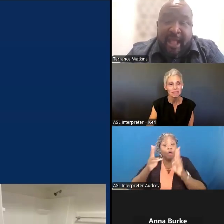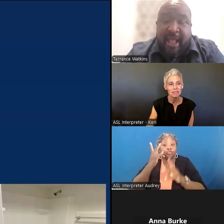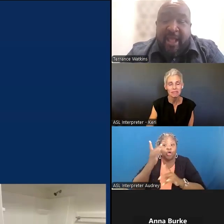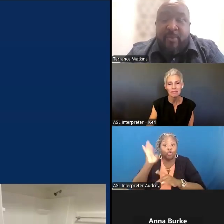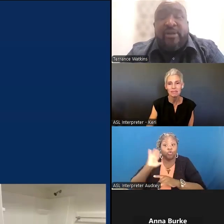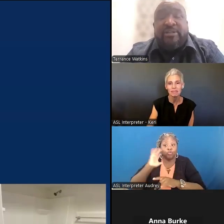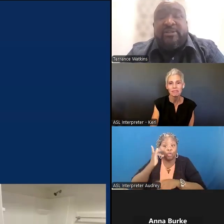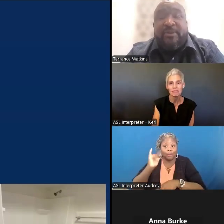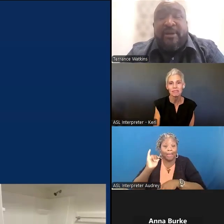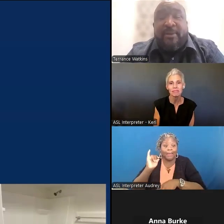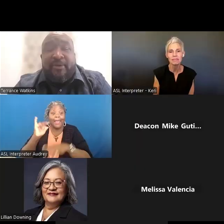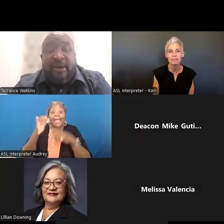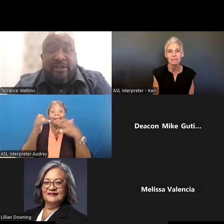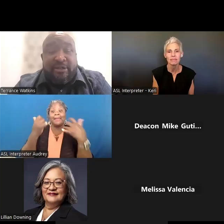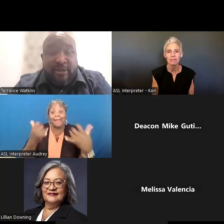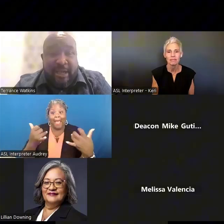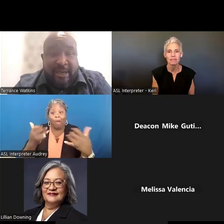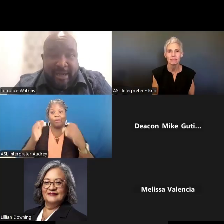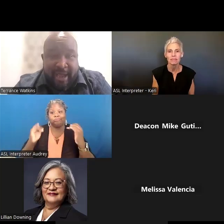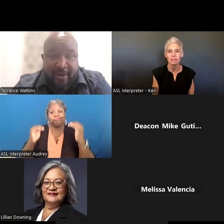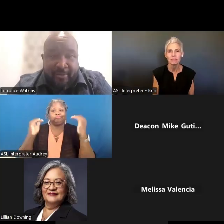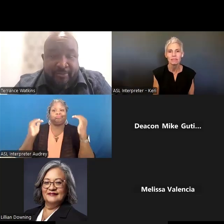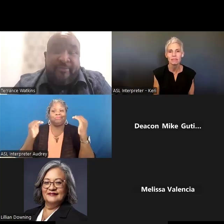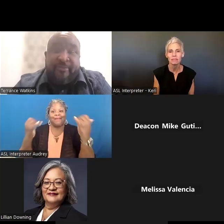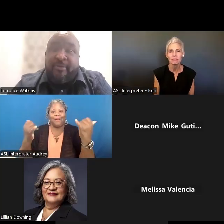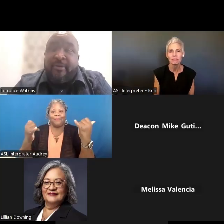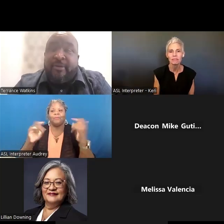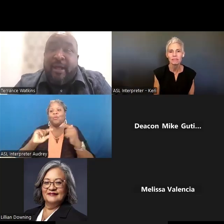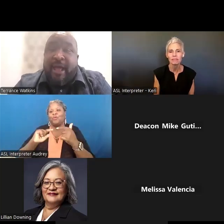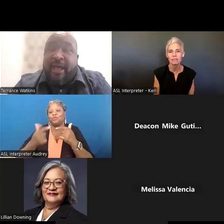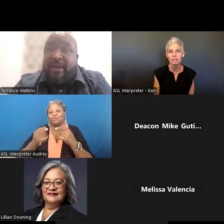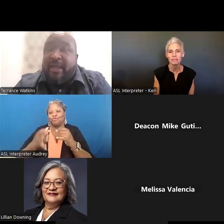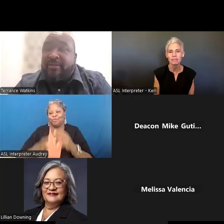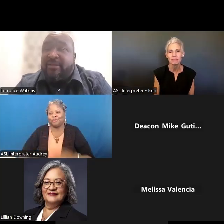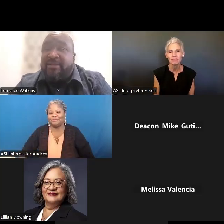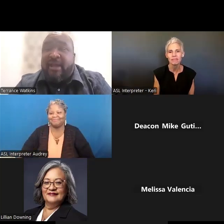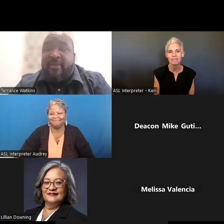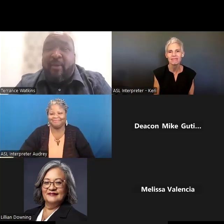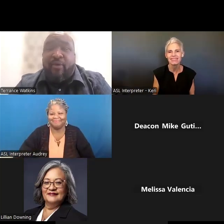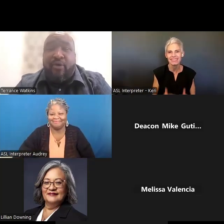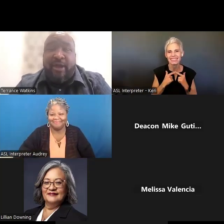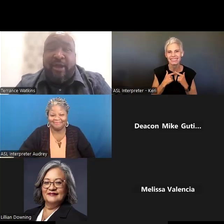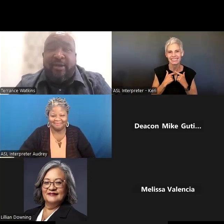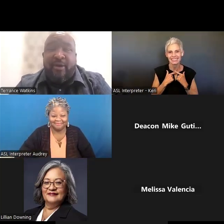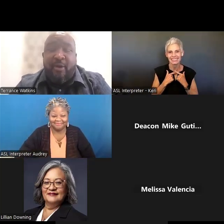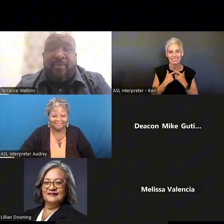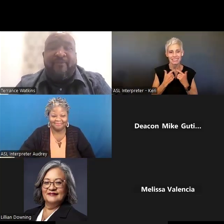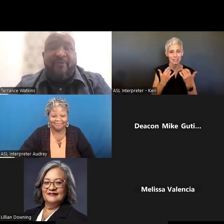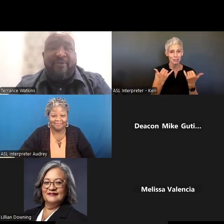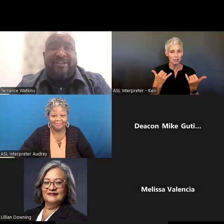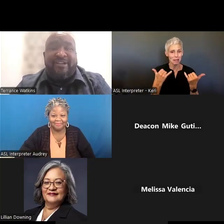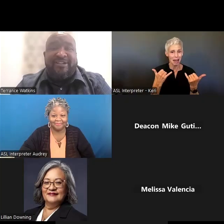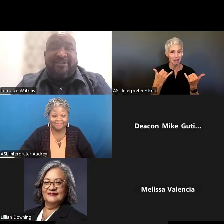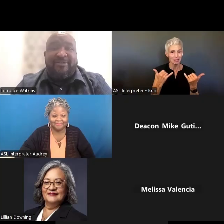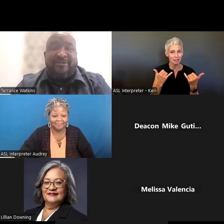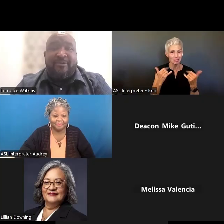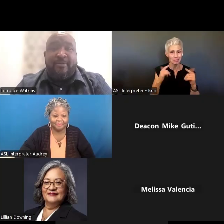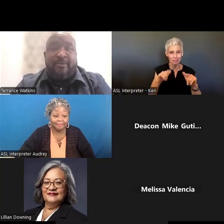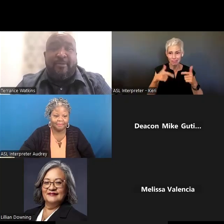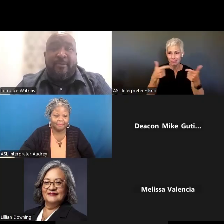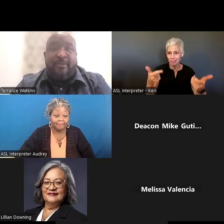like and what it's been upgraded to look like now. And at this time, I will go ahead and open it for